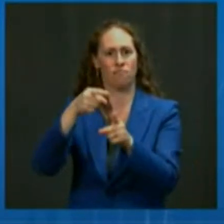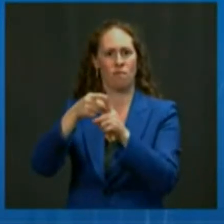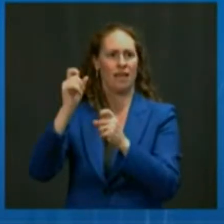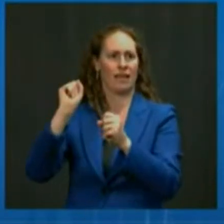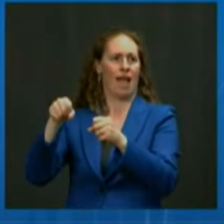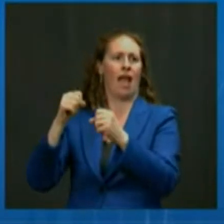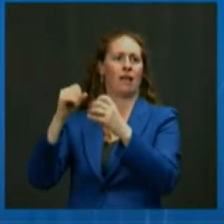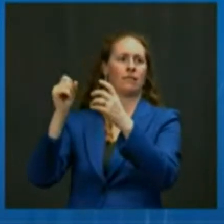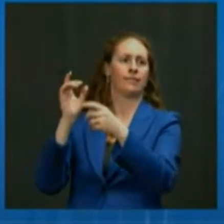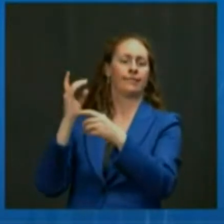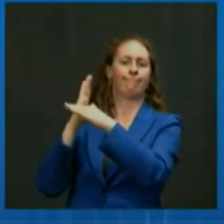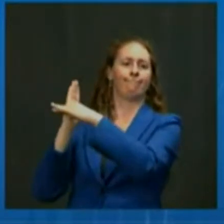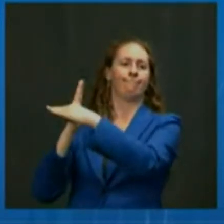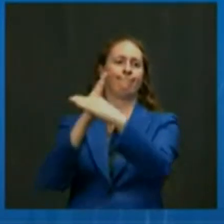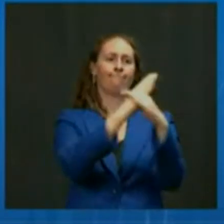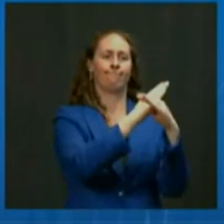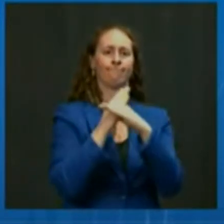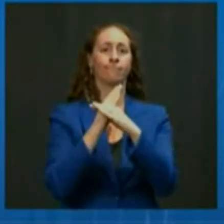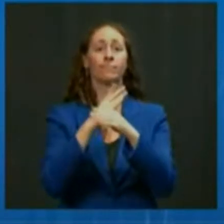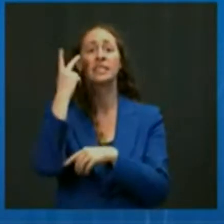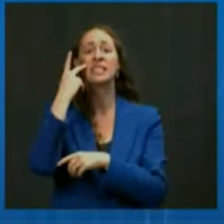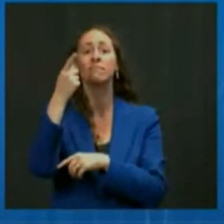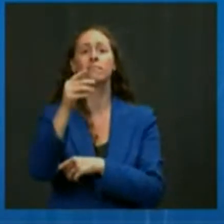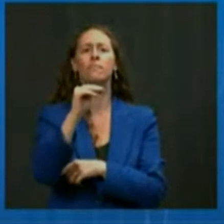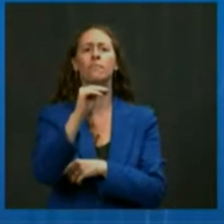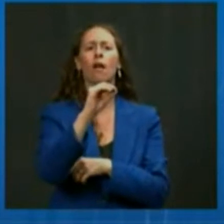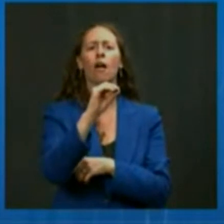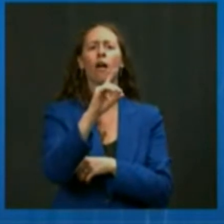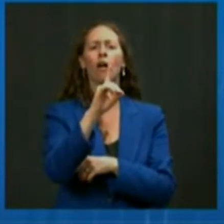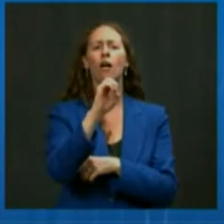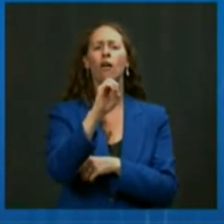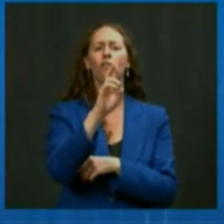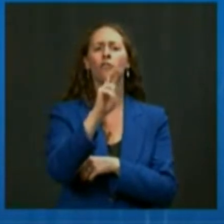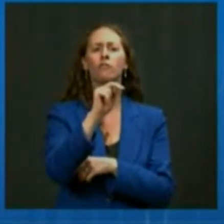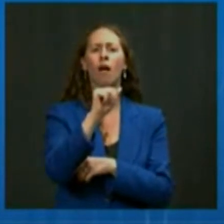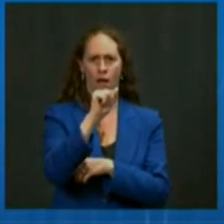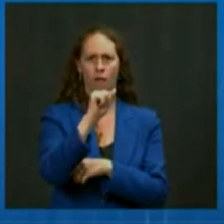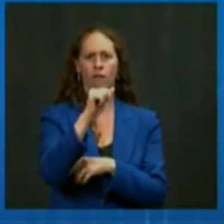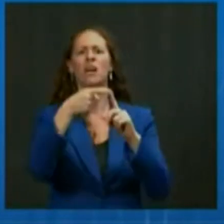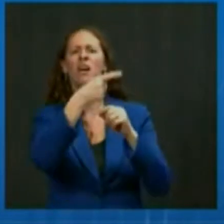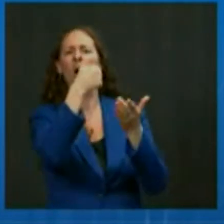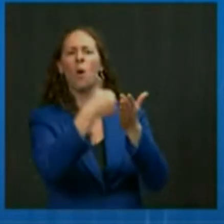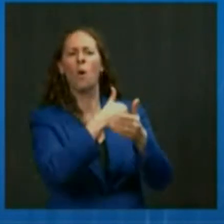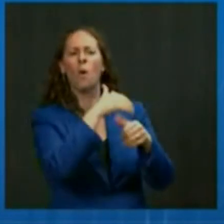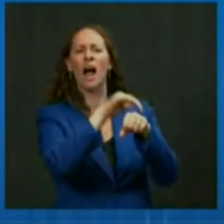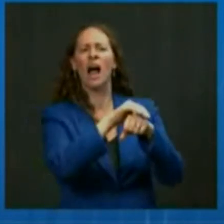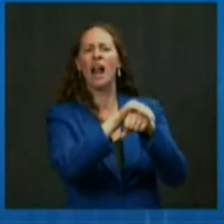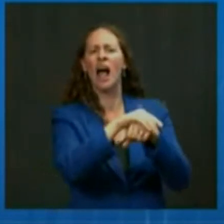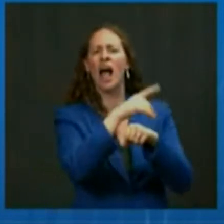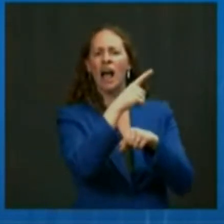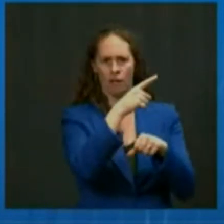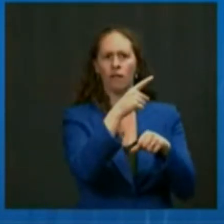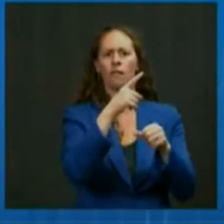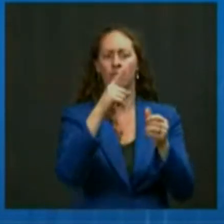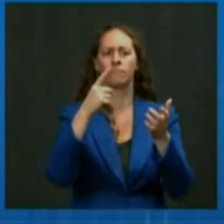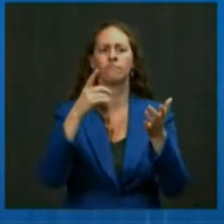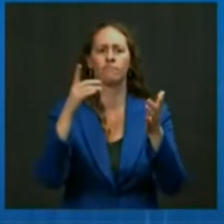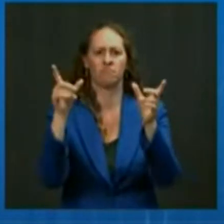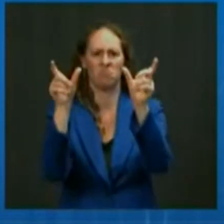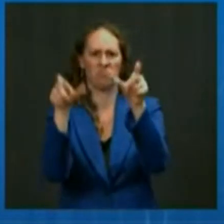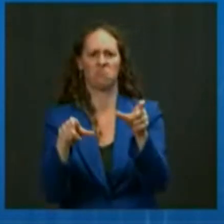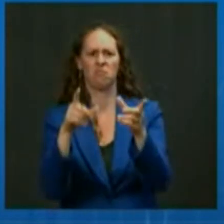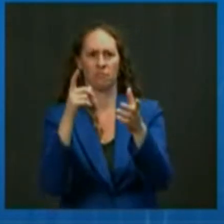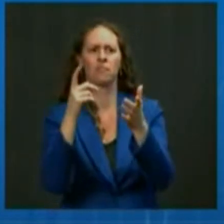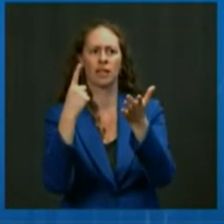on the left and a paper in the New England Journal has very similar data from Pfizer. So if you look at the